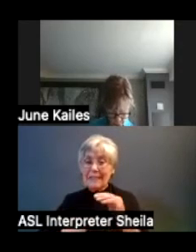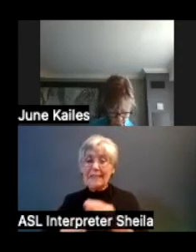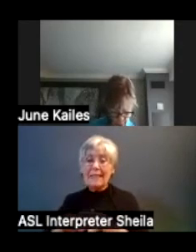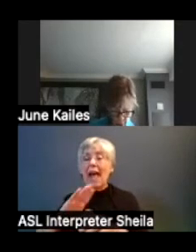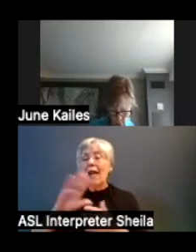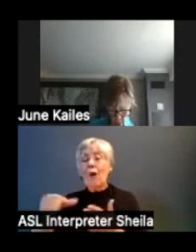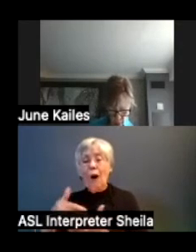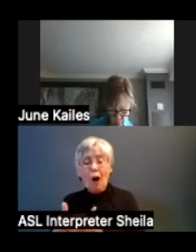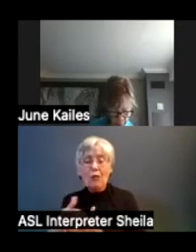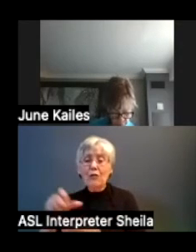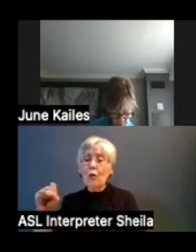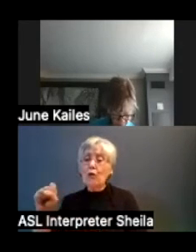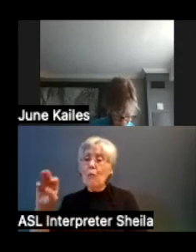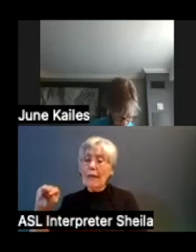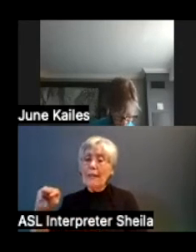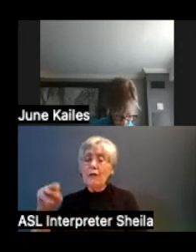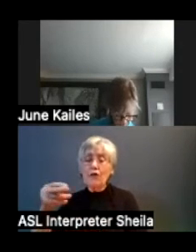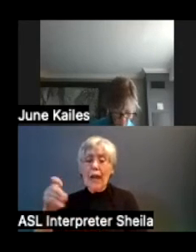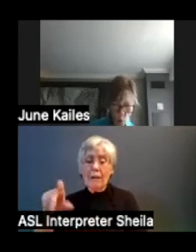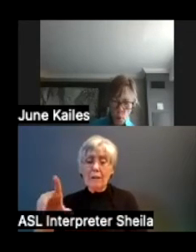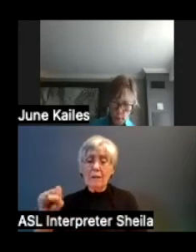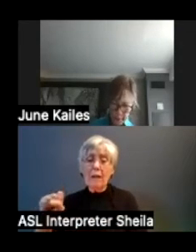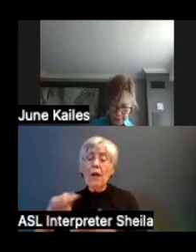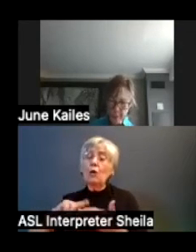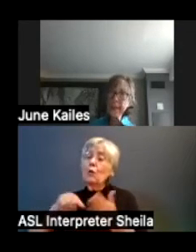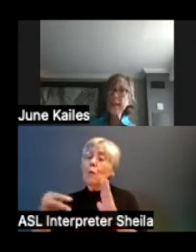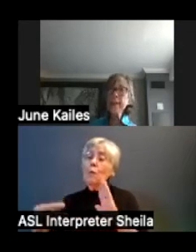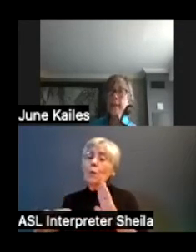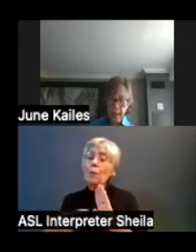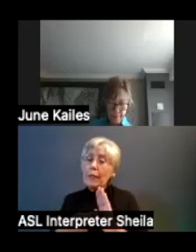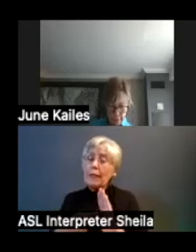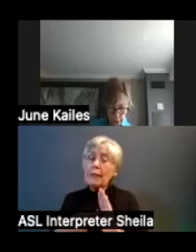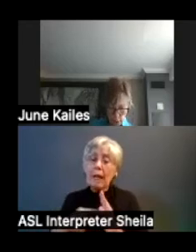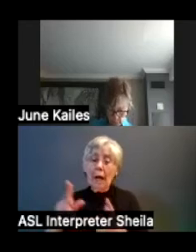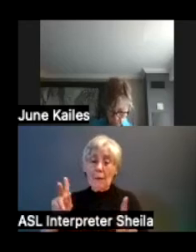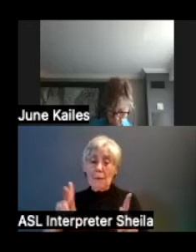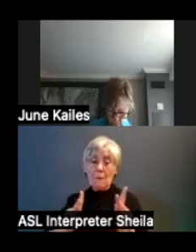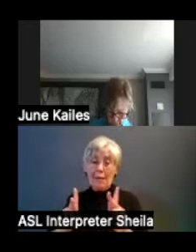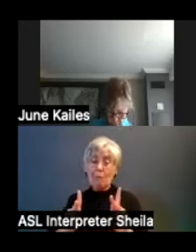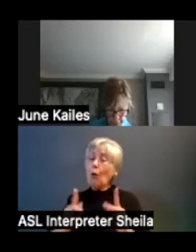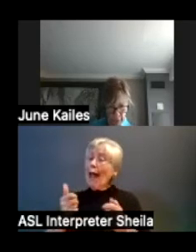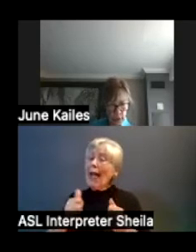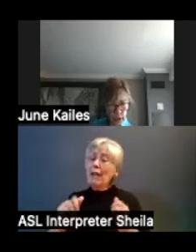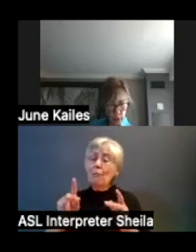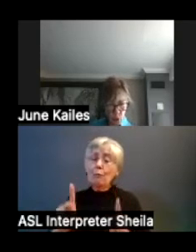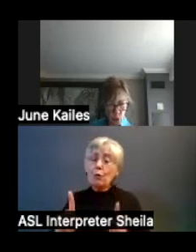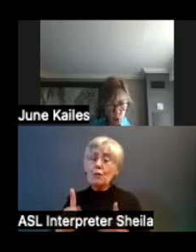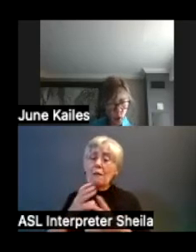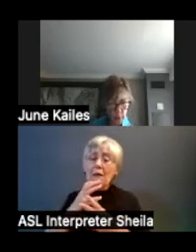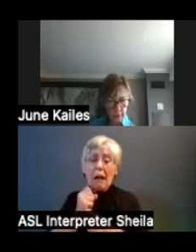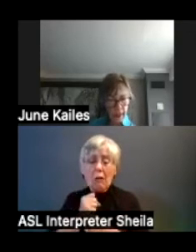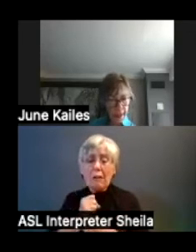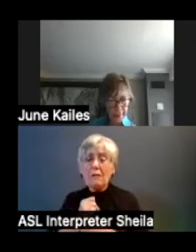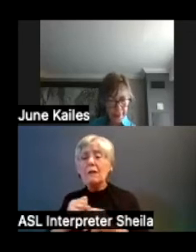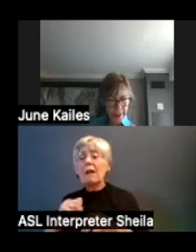so that people with hearing and visual limitations or